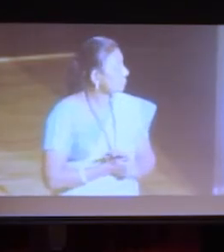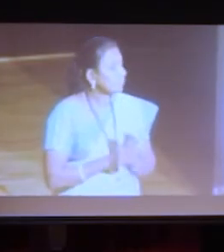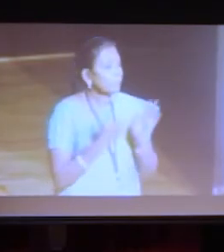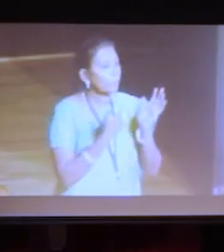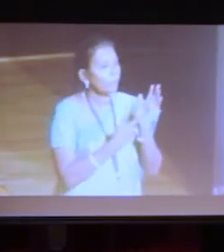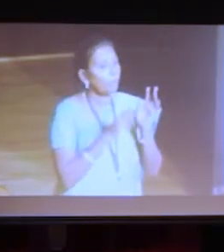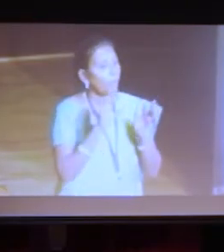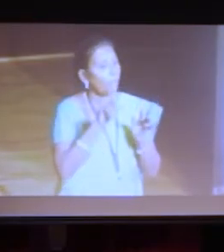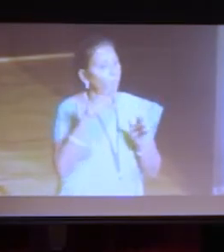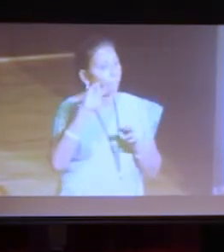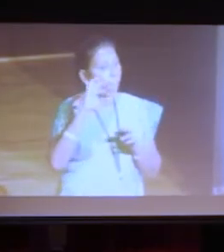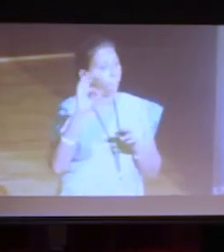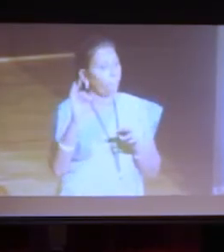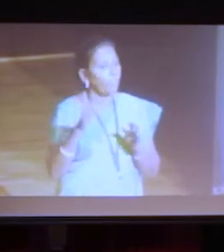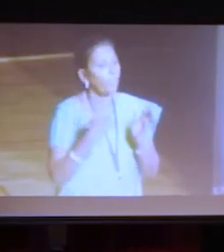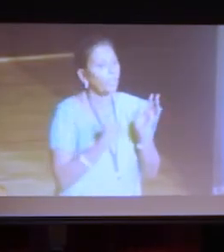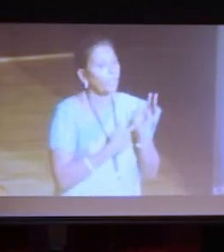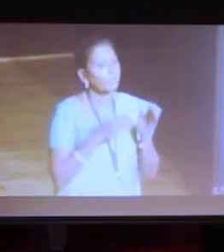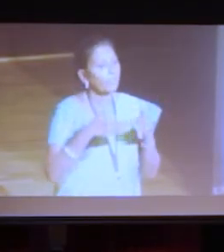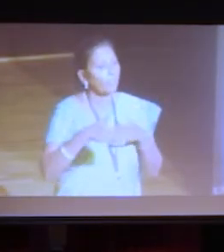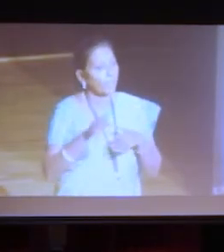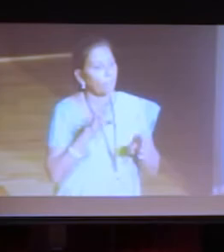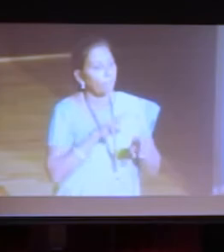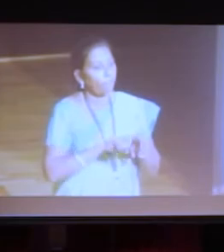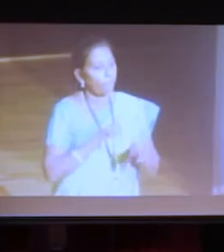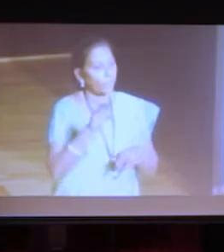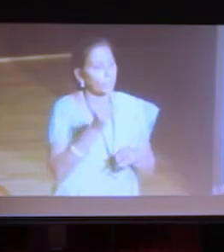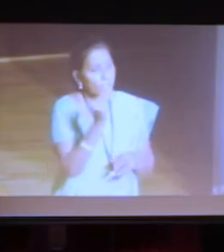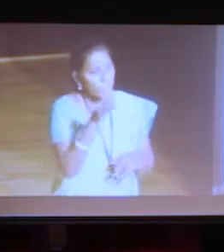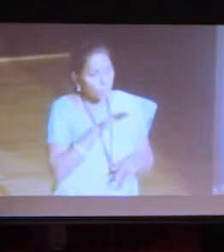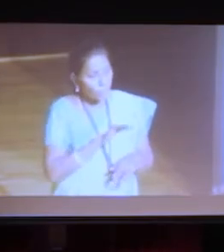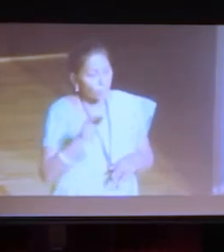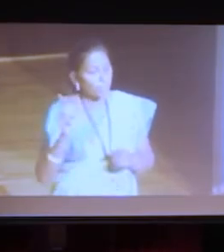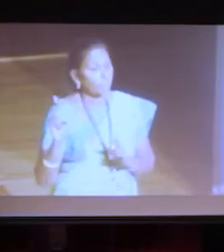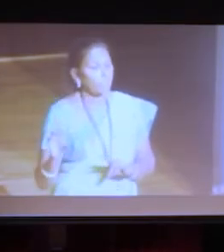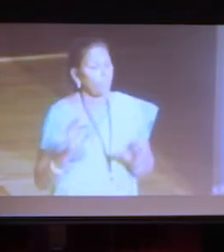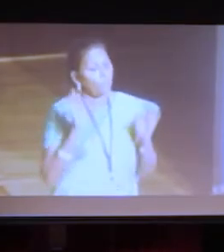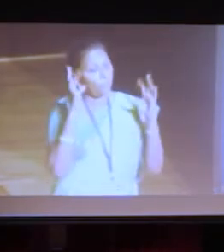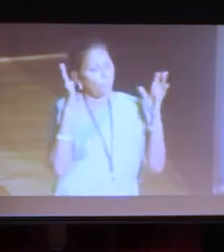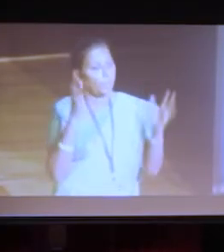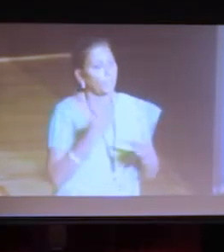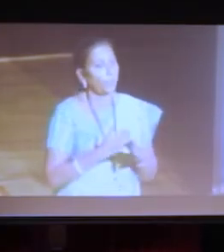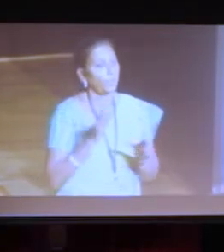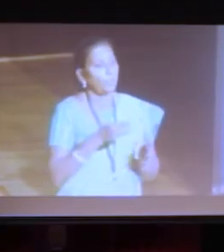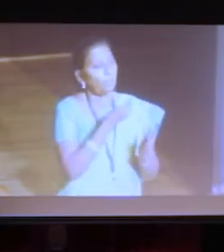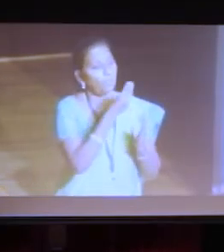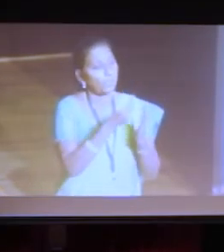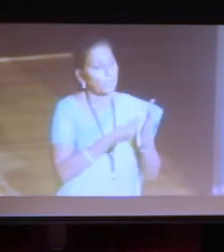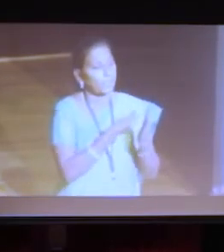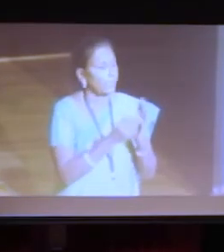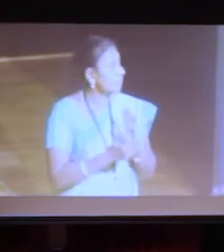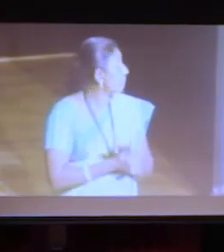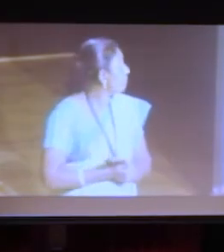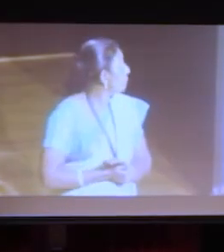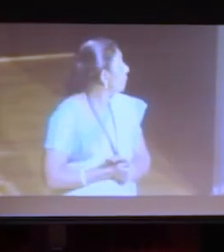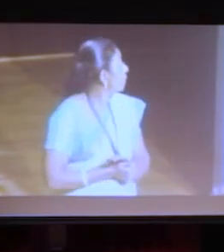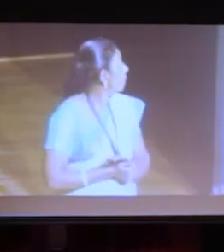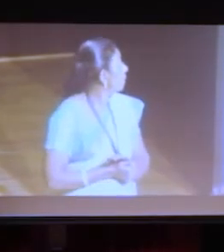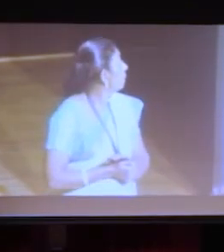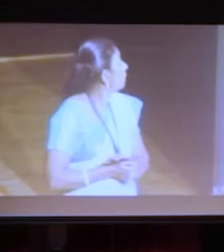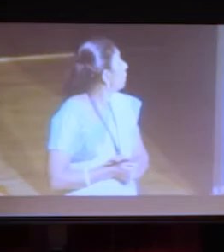RLF, which is the Raceline Foundation. I think some people are there. They did brilliant work in our designs.